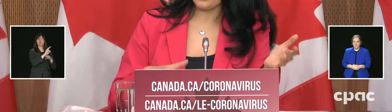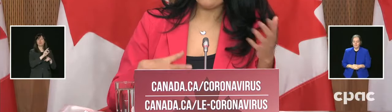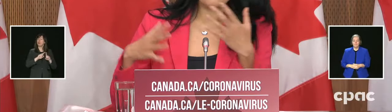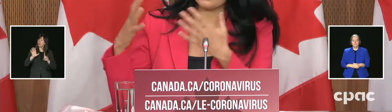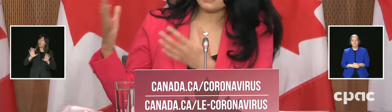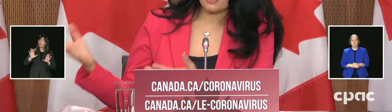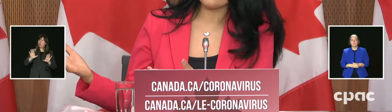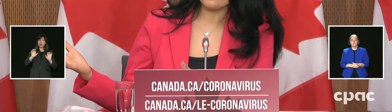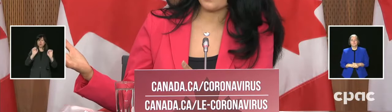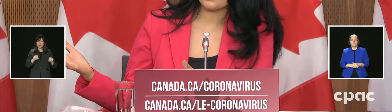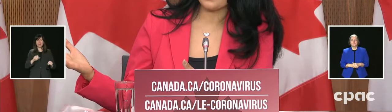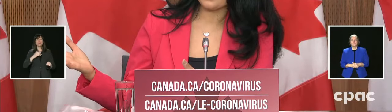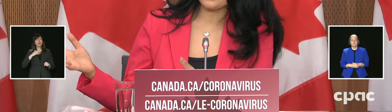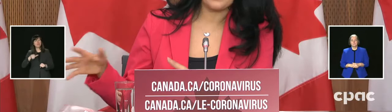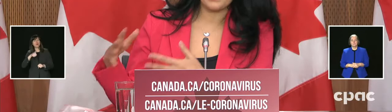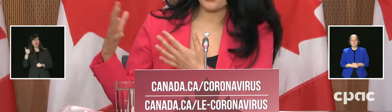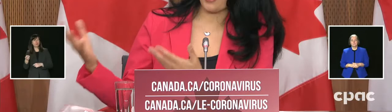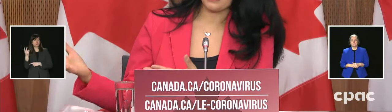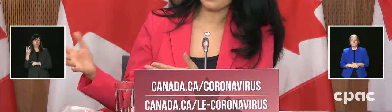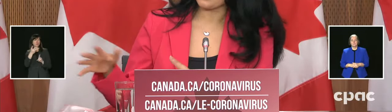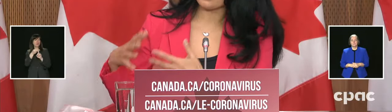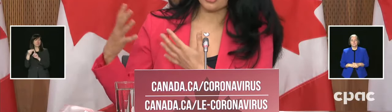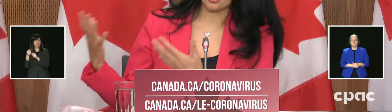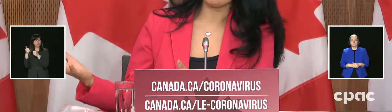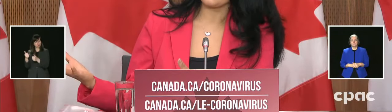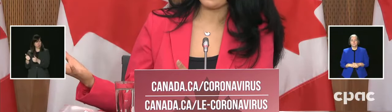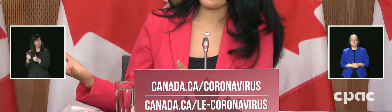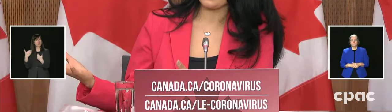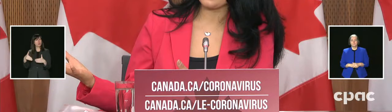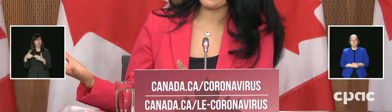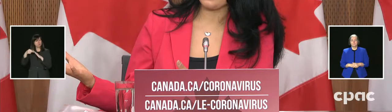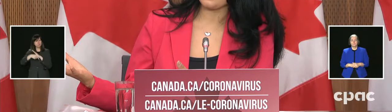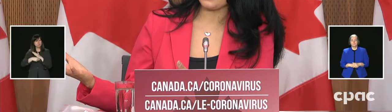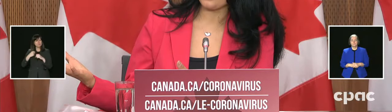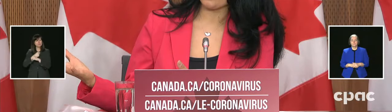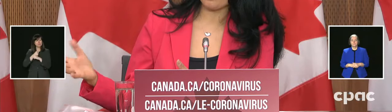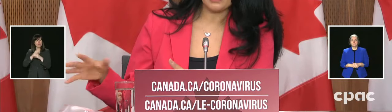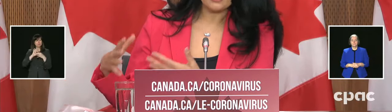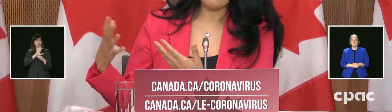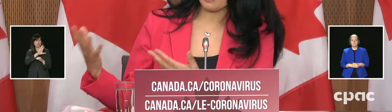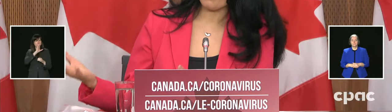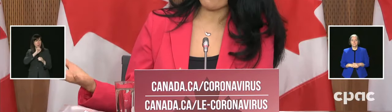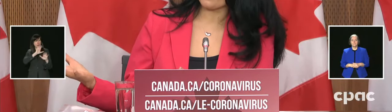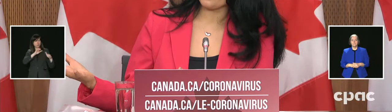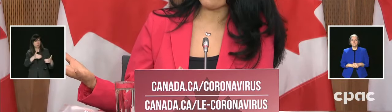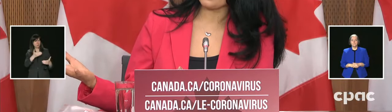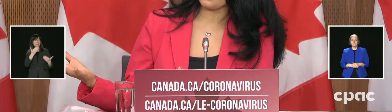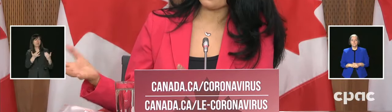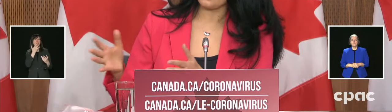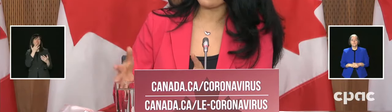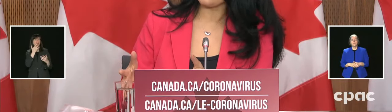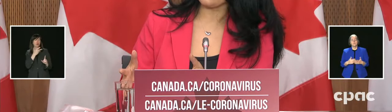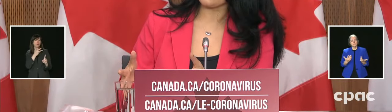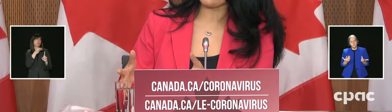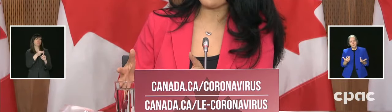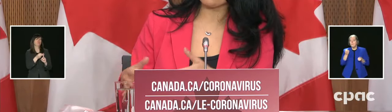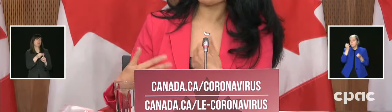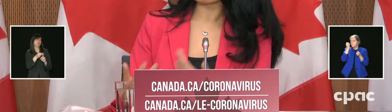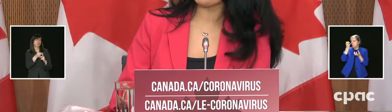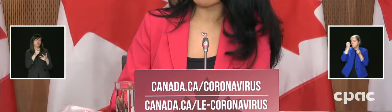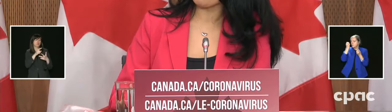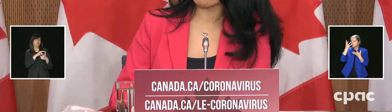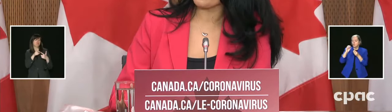hey, we've got these other 2 vaccines that are great, that have a lot of data in this age group. You may prefer to use these in that